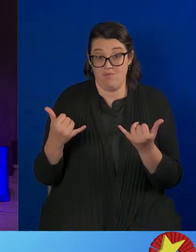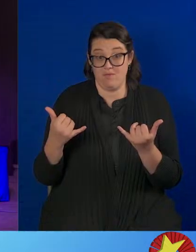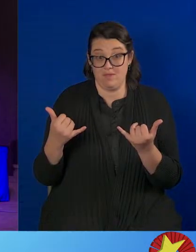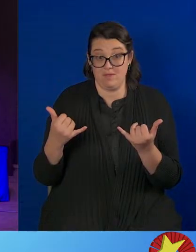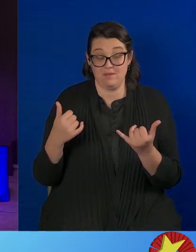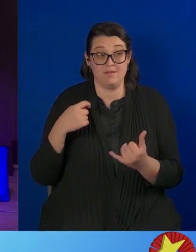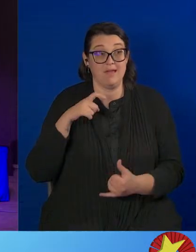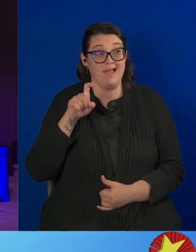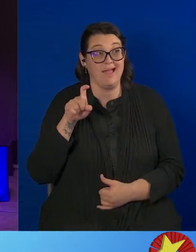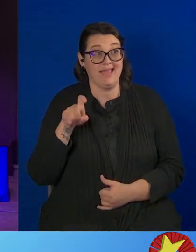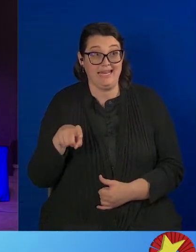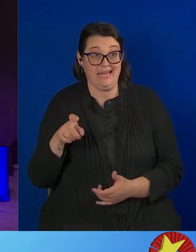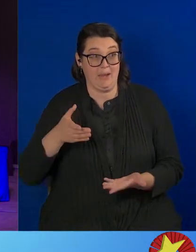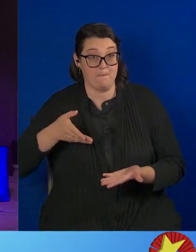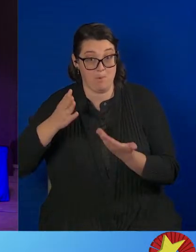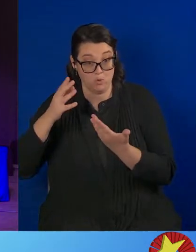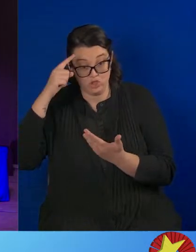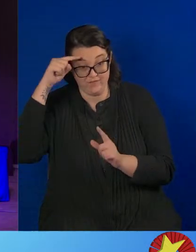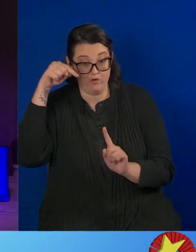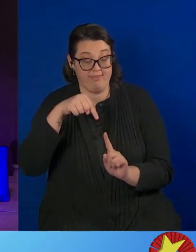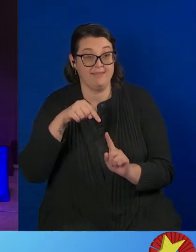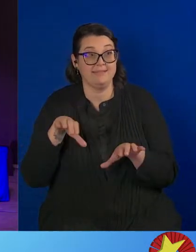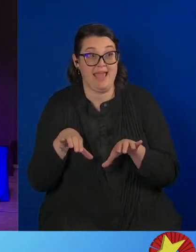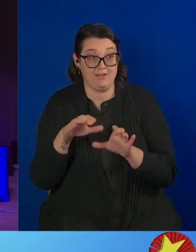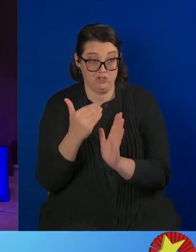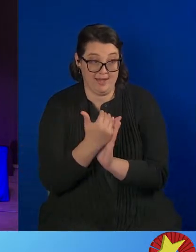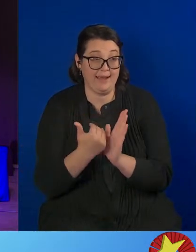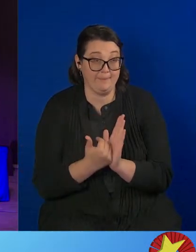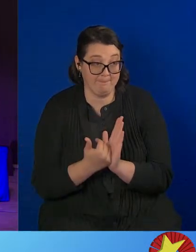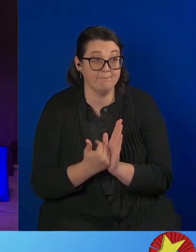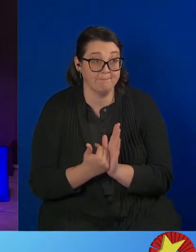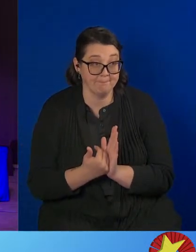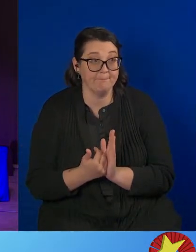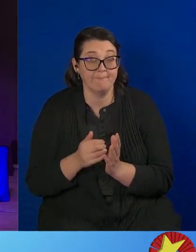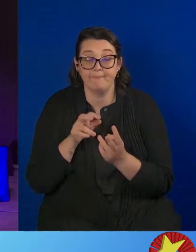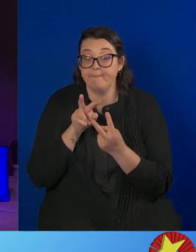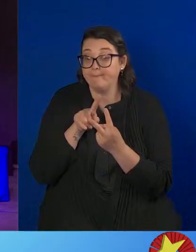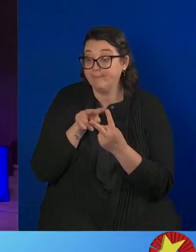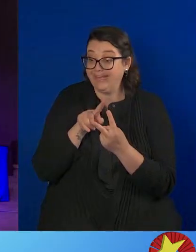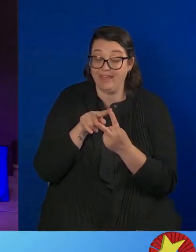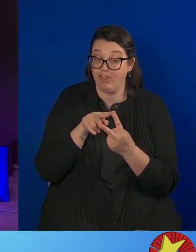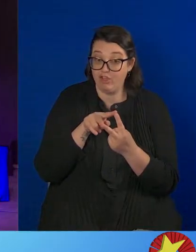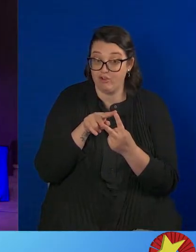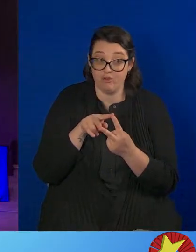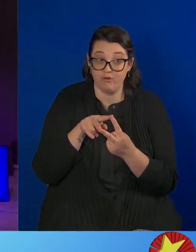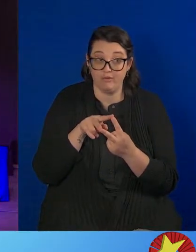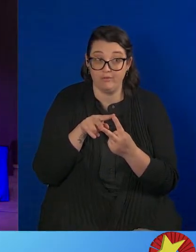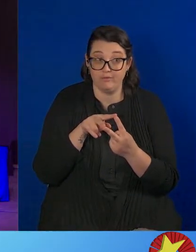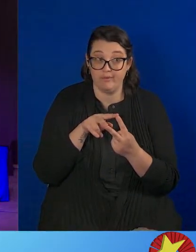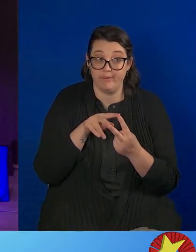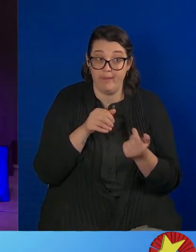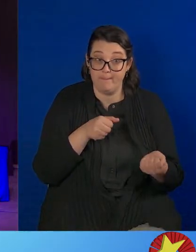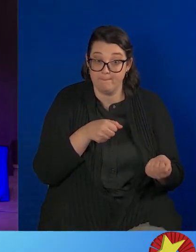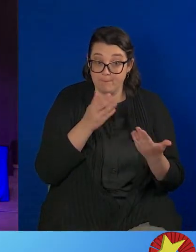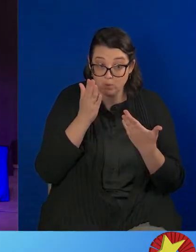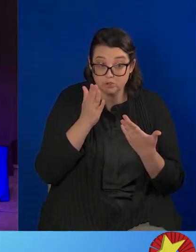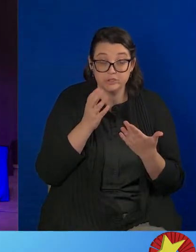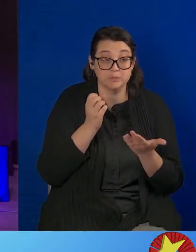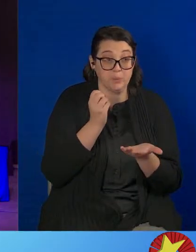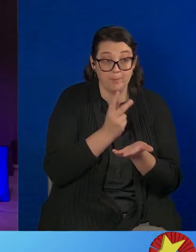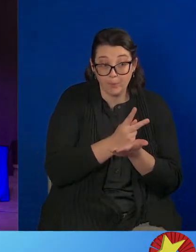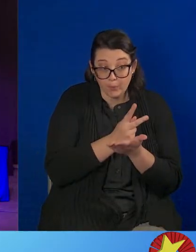need a motion for this action item. Either a motion that we can approve